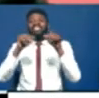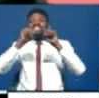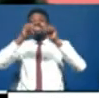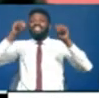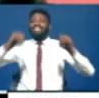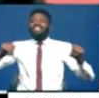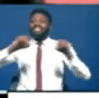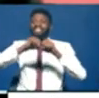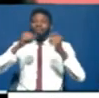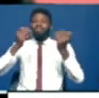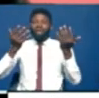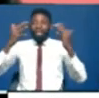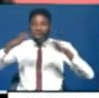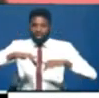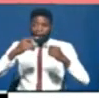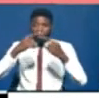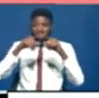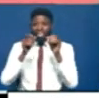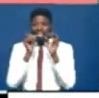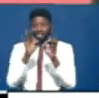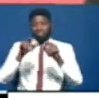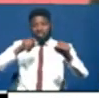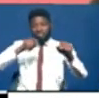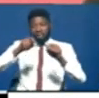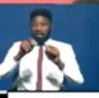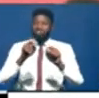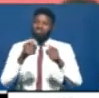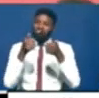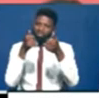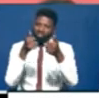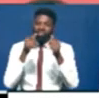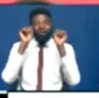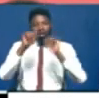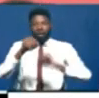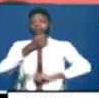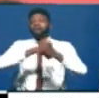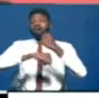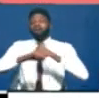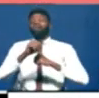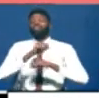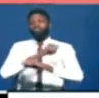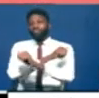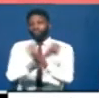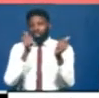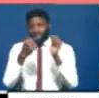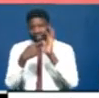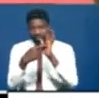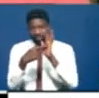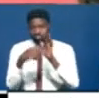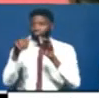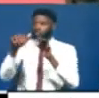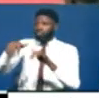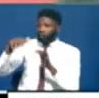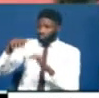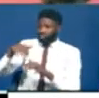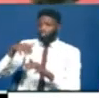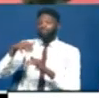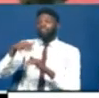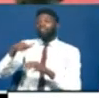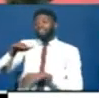But with the good management, I think it can be done. So, for example, agriculture in Narok, you'll find that most of these farmers have